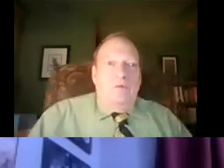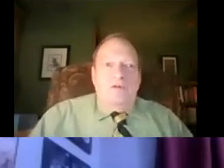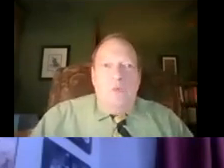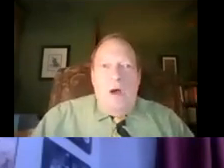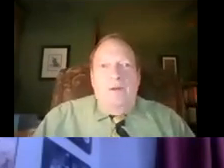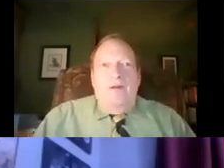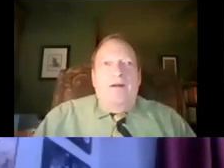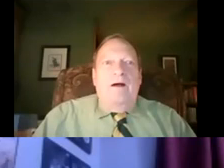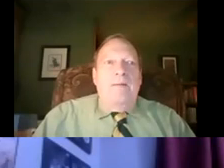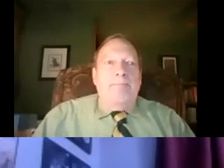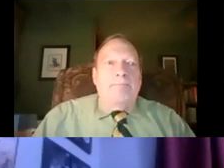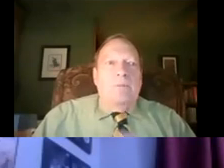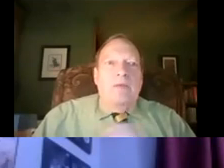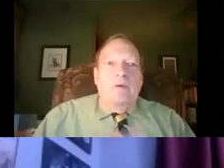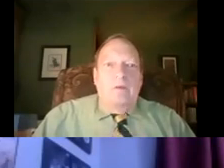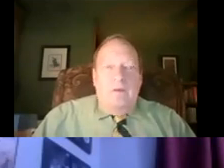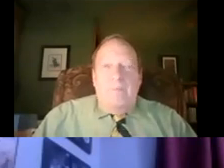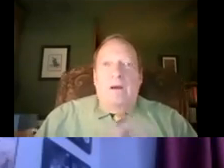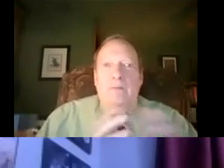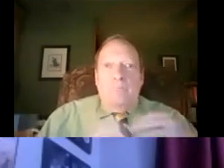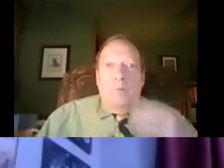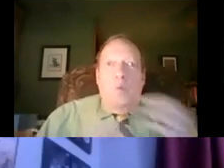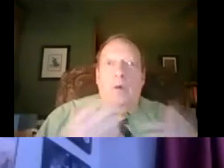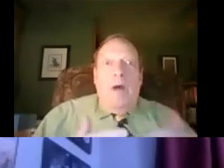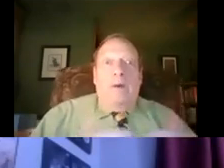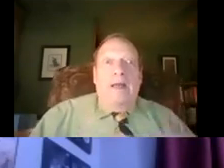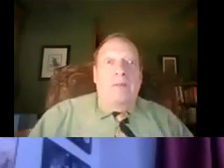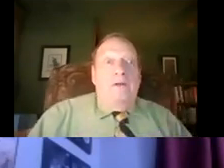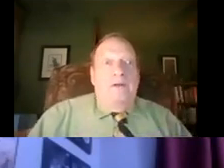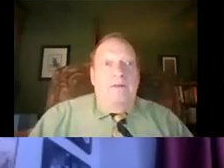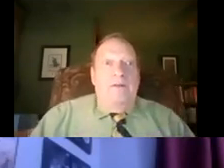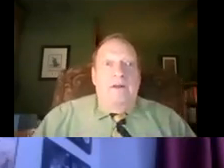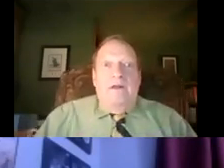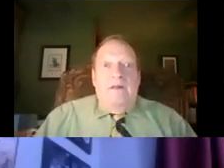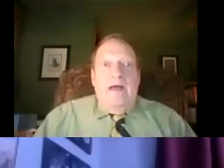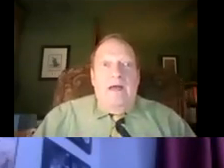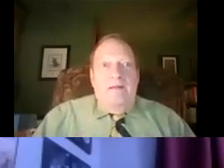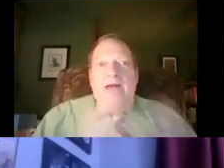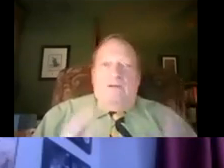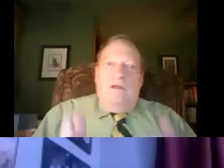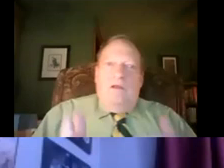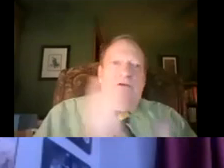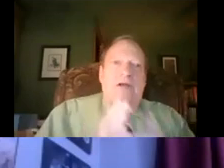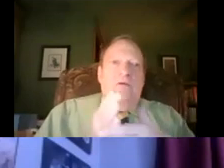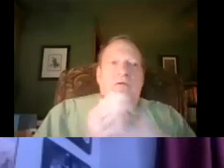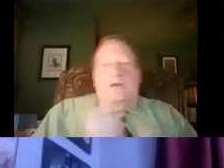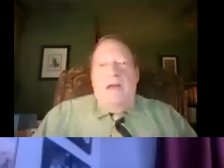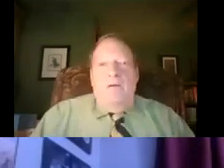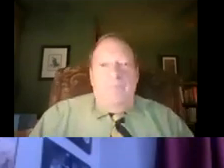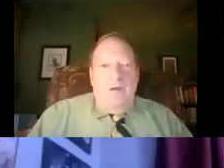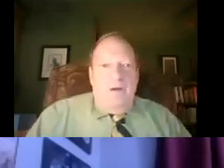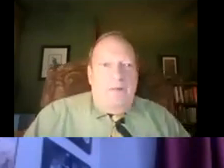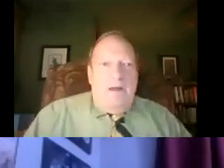was a swamp. But then when water power came in, then that intersecting with the